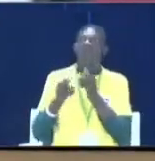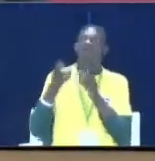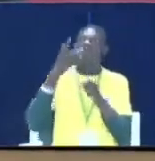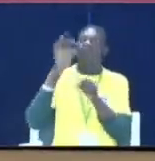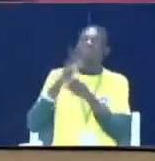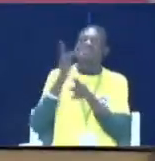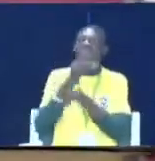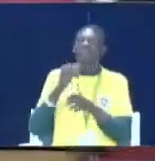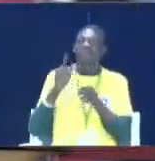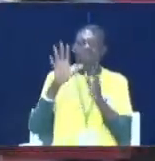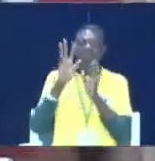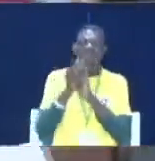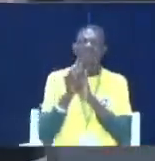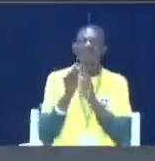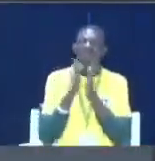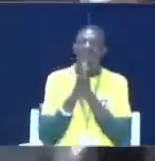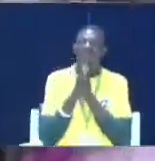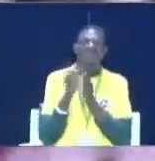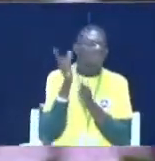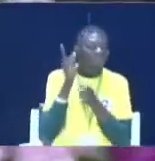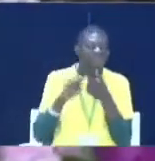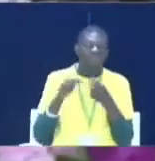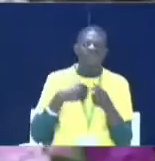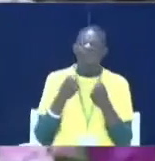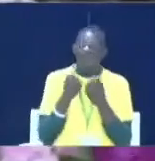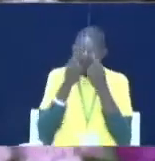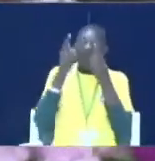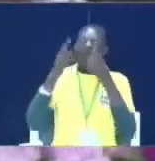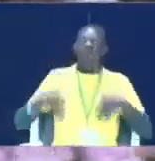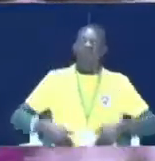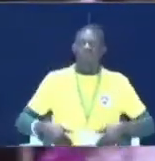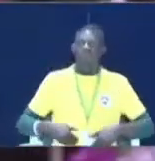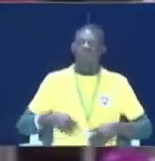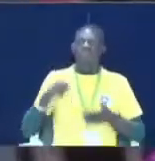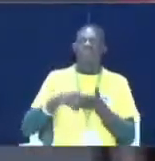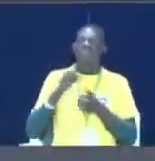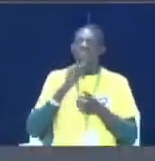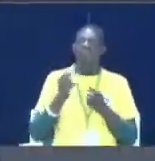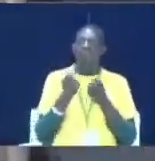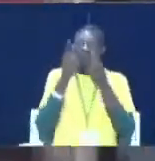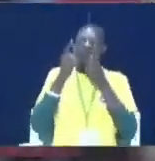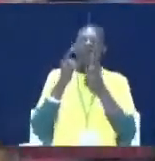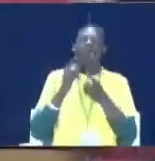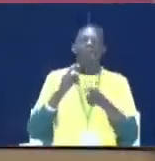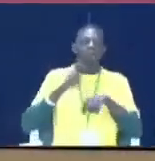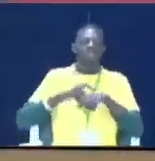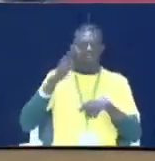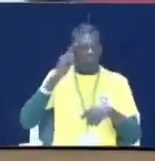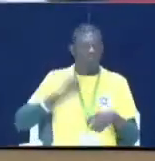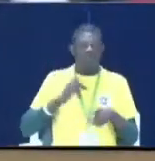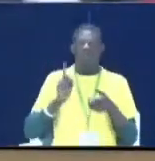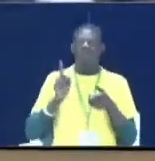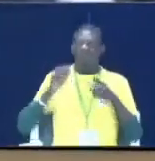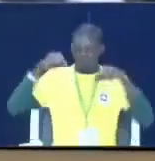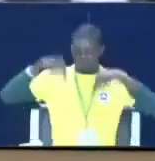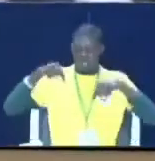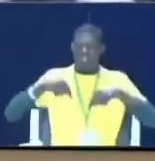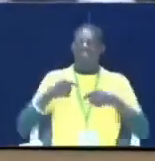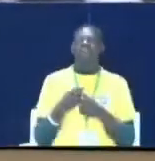prayer. Listen to me. Wake up, youth. This is a wake-up call for us tonight.